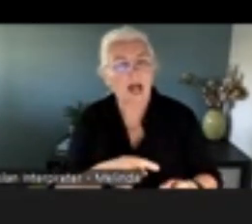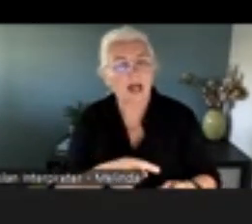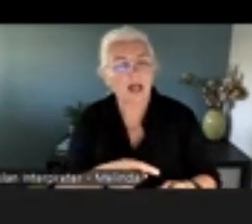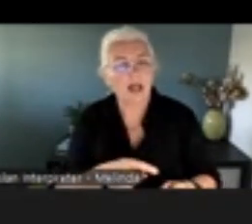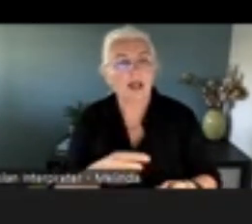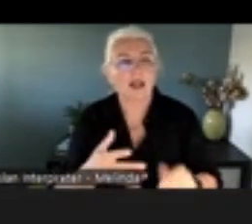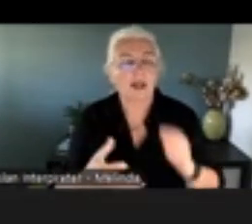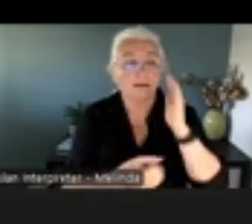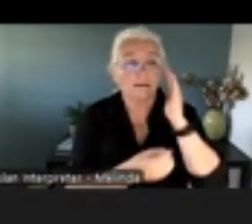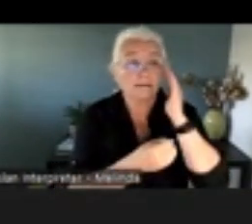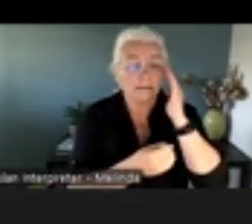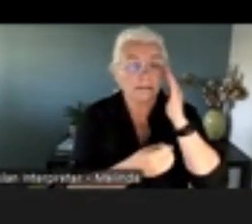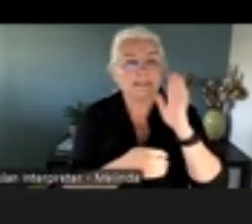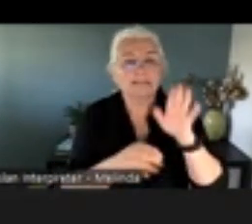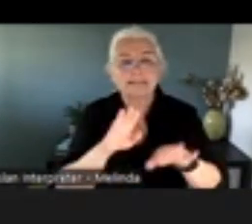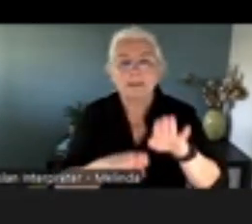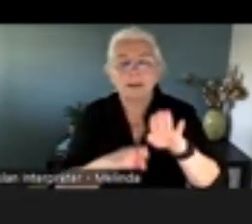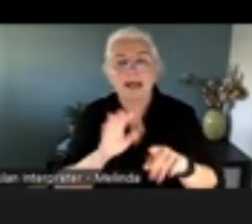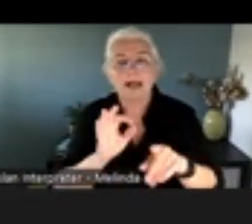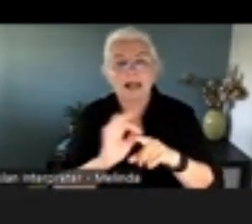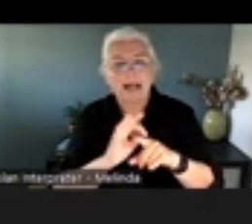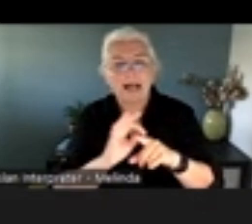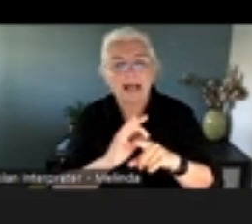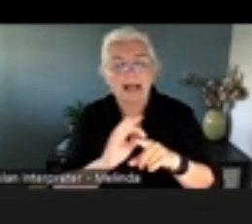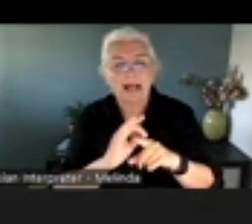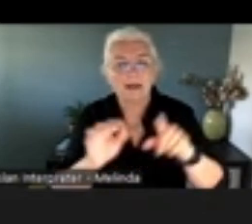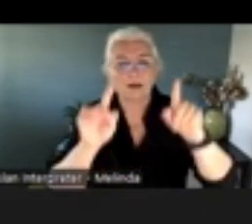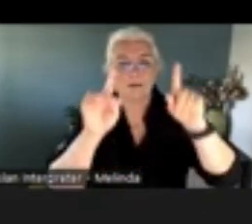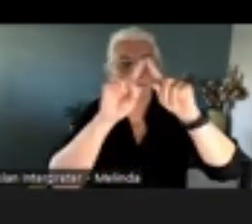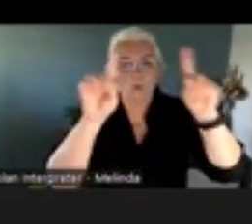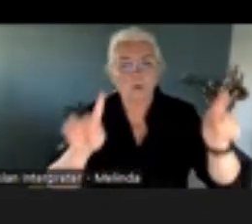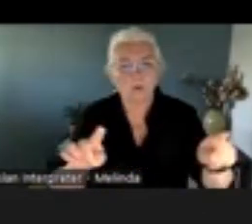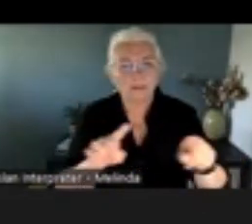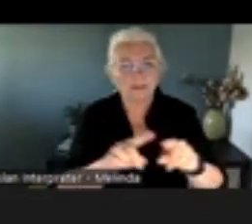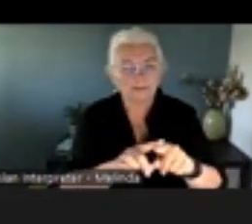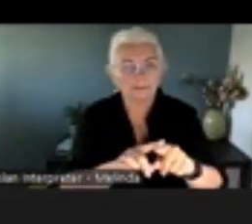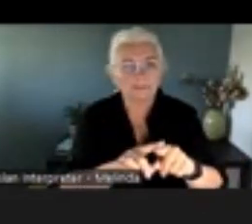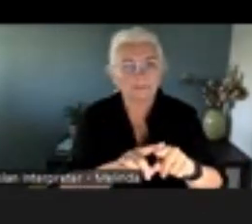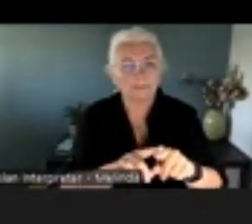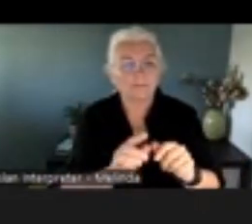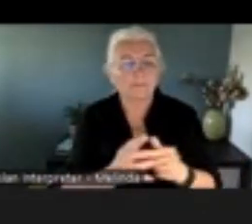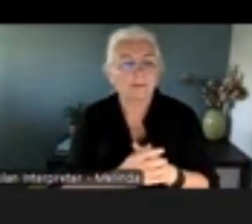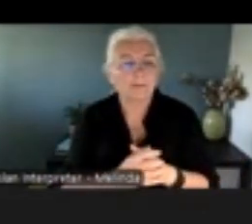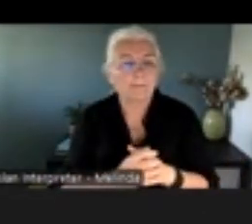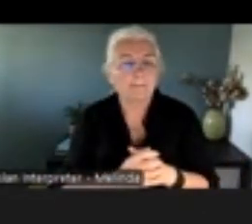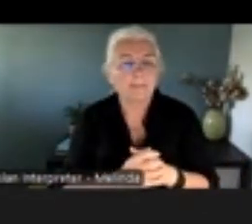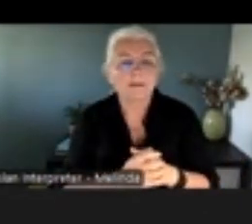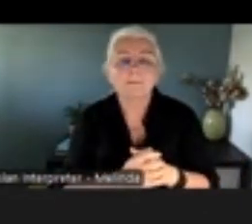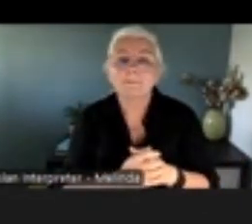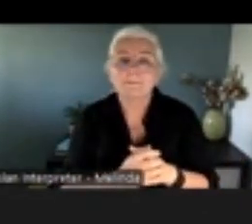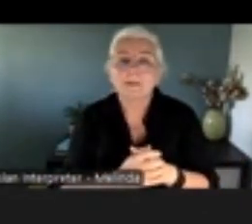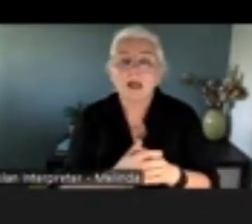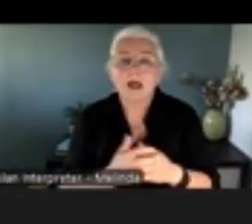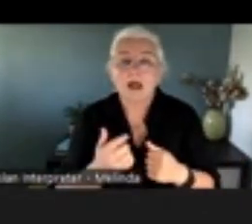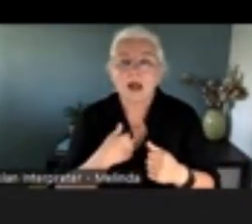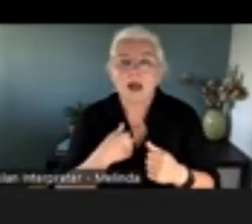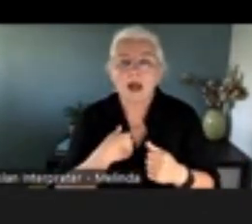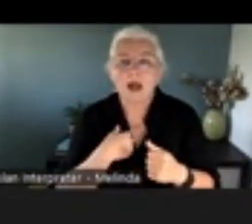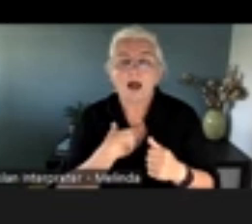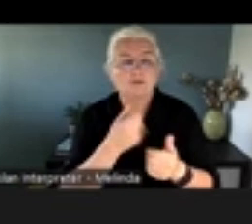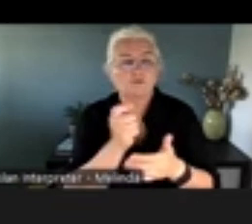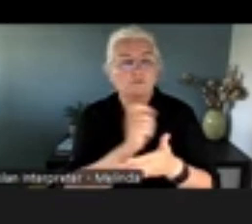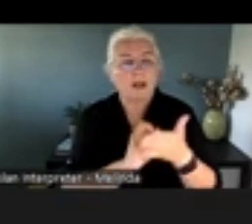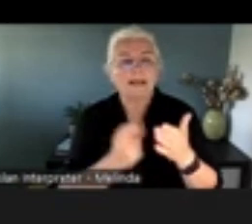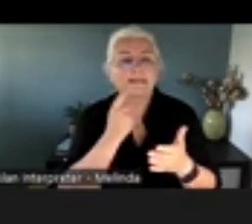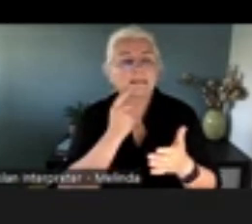Safe for You brand colors as a little border just for some styling. And generally, when I try to write an Easy Read